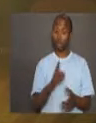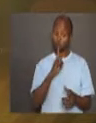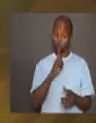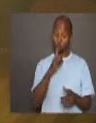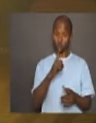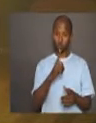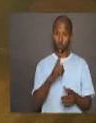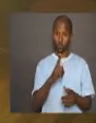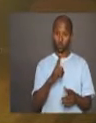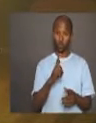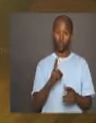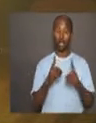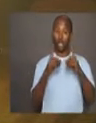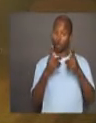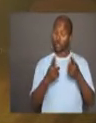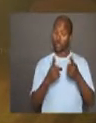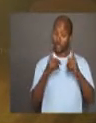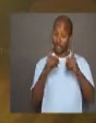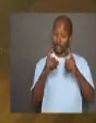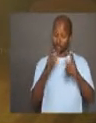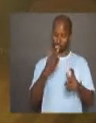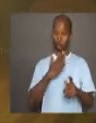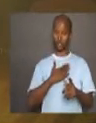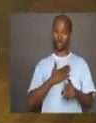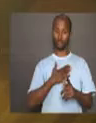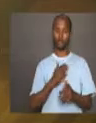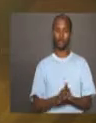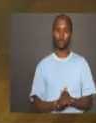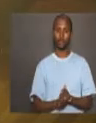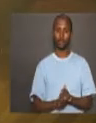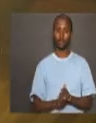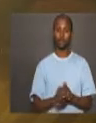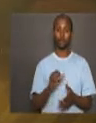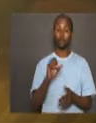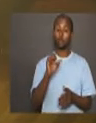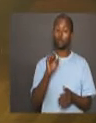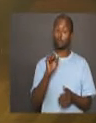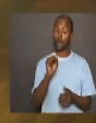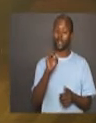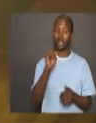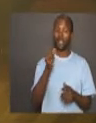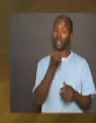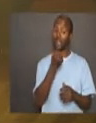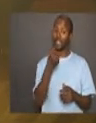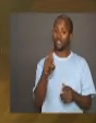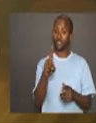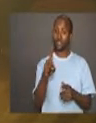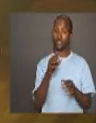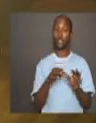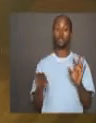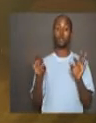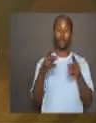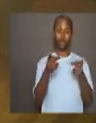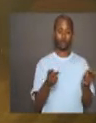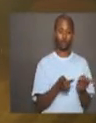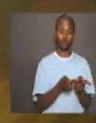sure that I will test it for myself by assigning 11 in place of